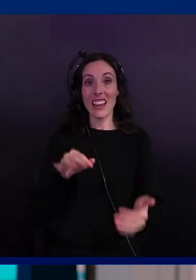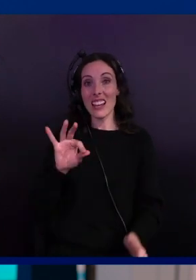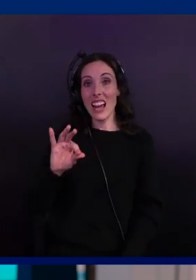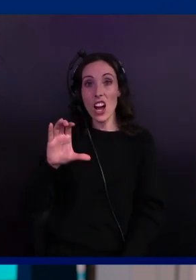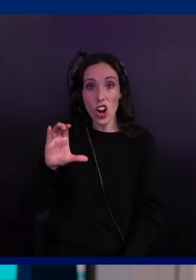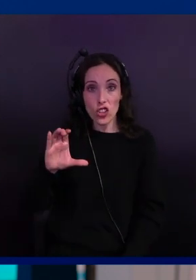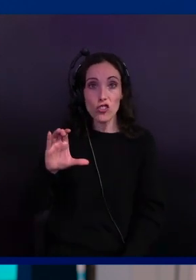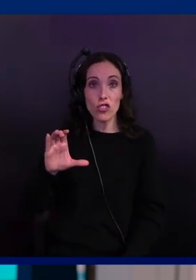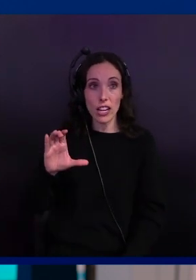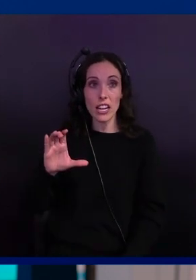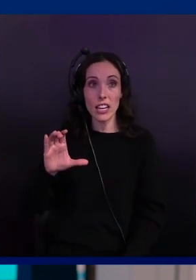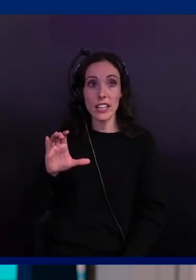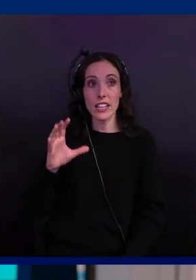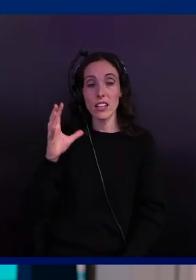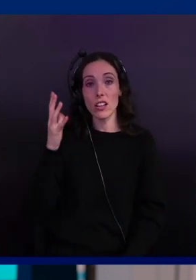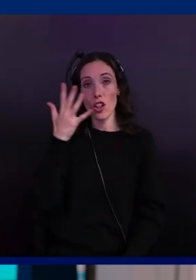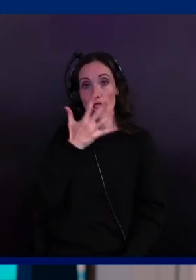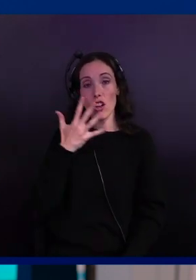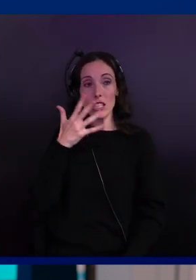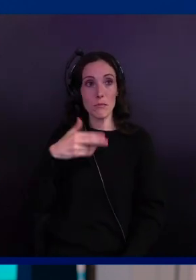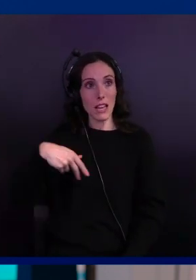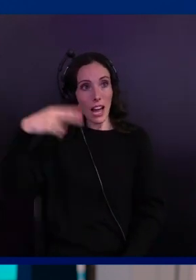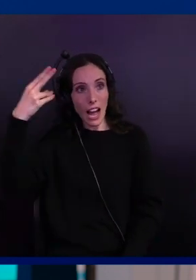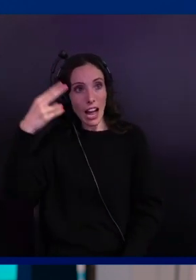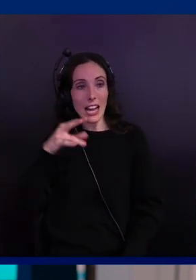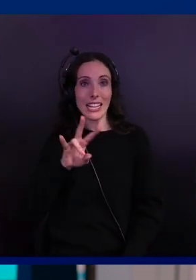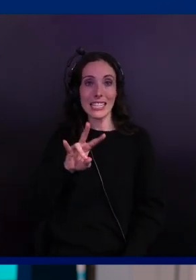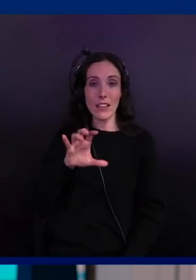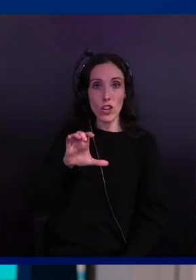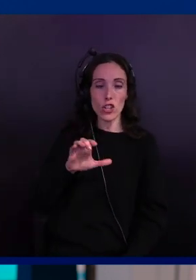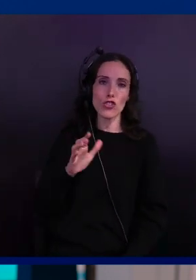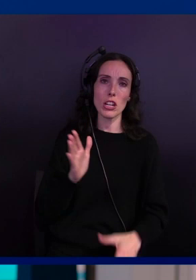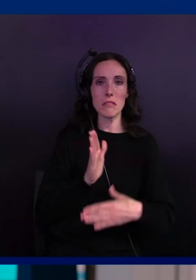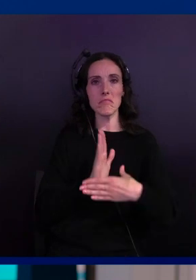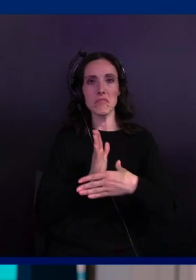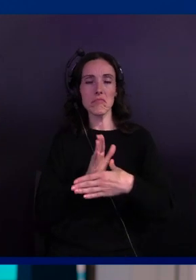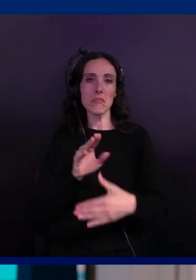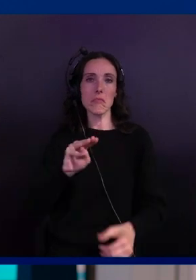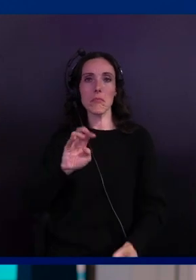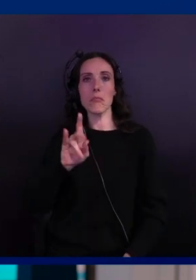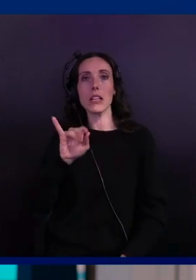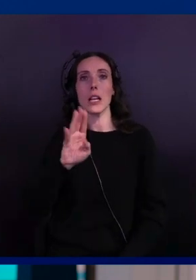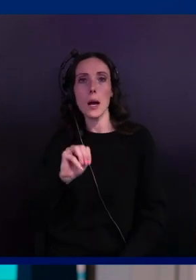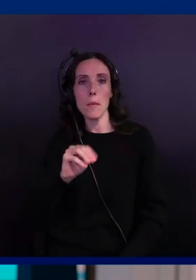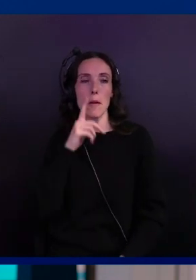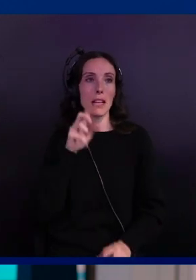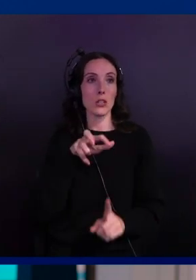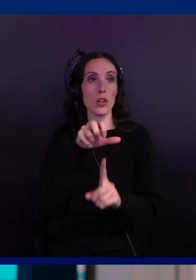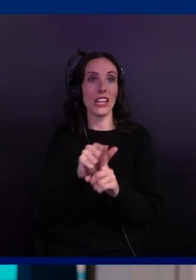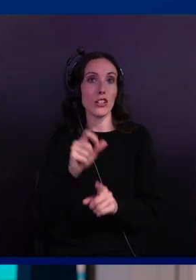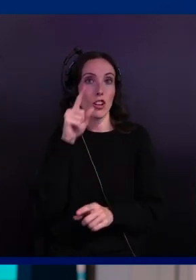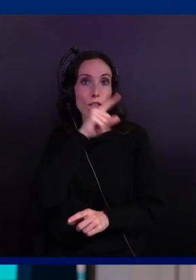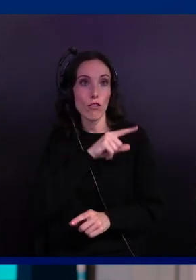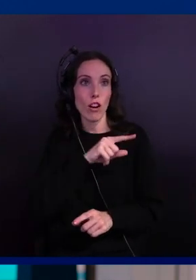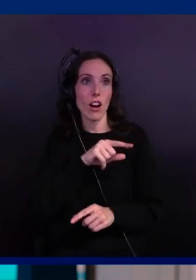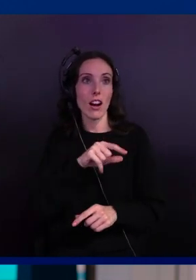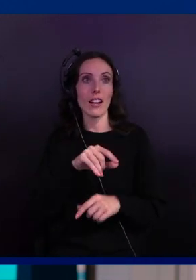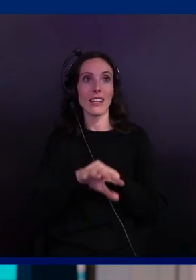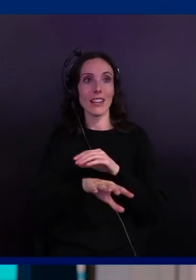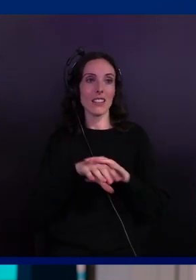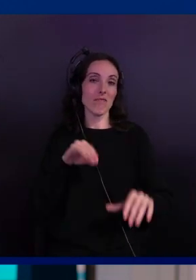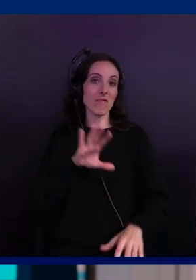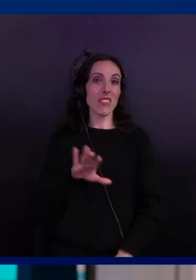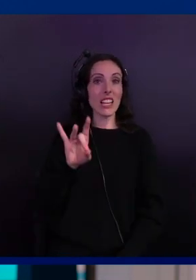risk score, it looks to be a high, and anything 700 is a medium risk because we are catching fraud out of